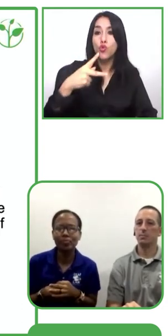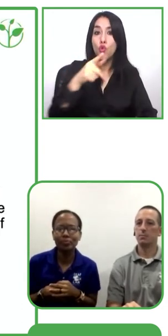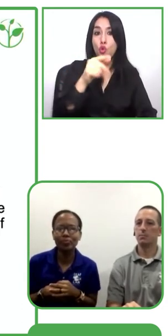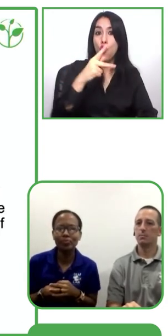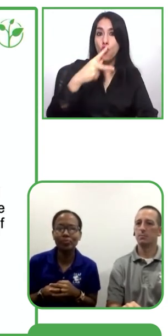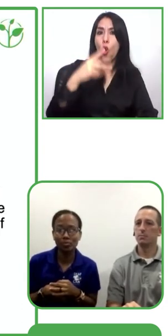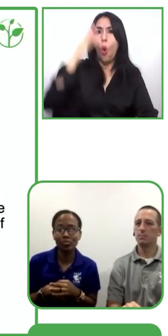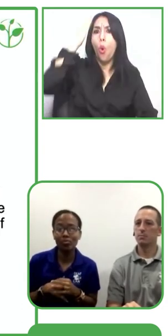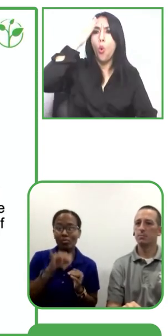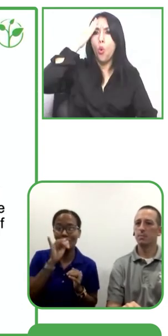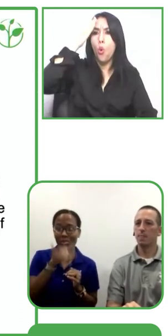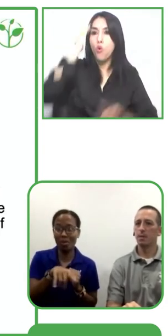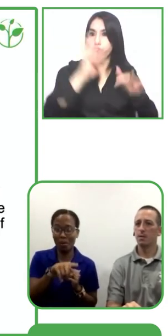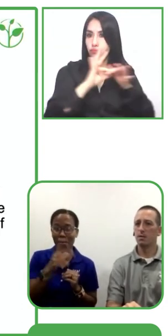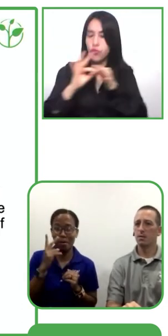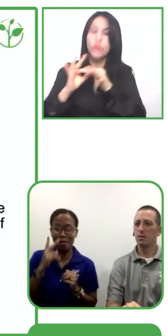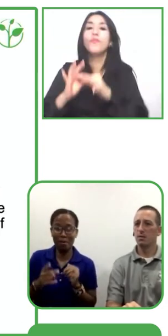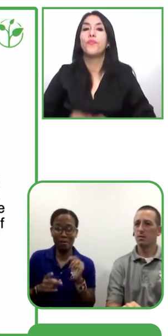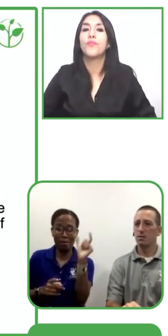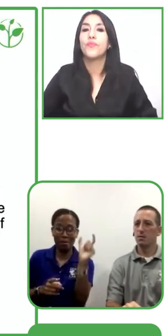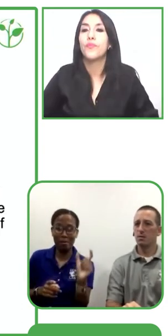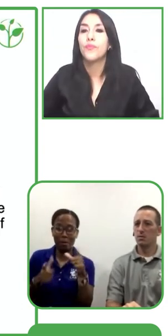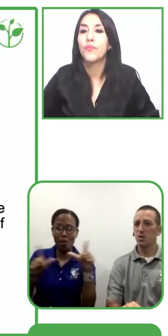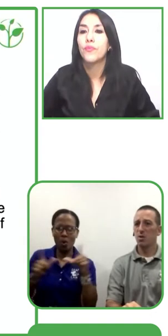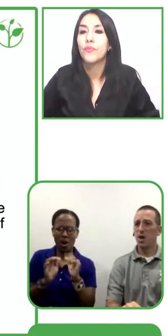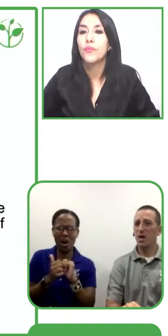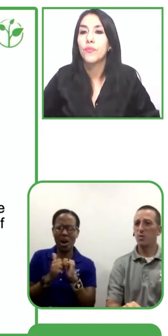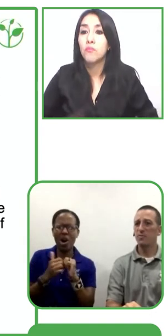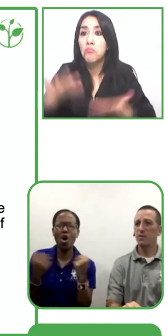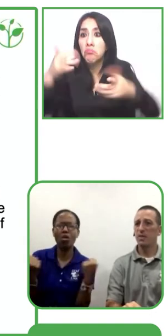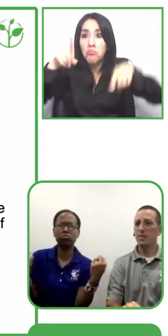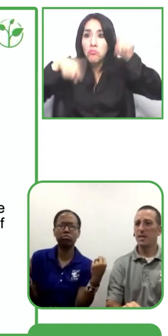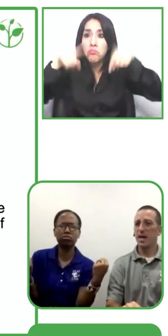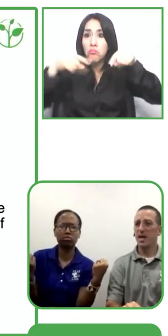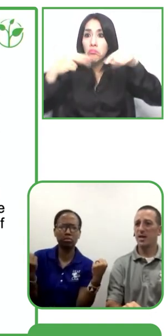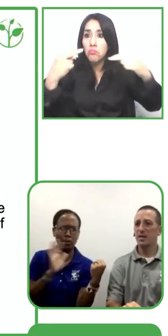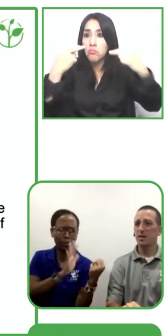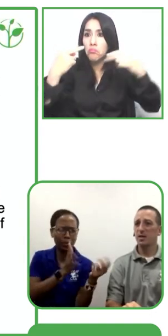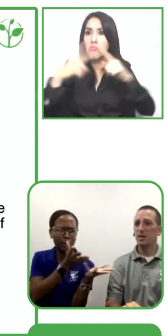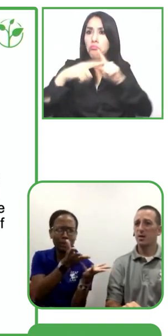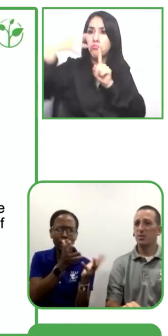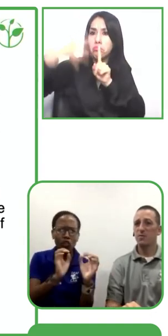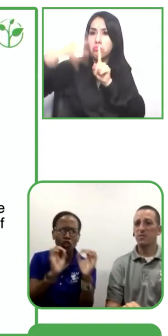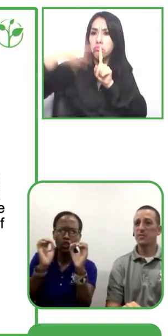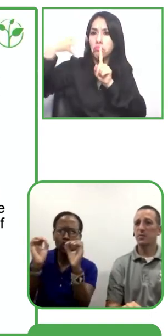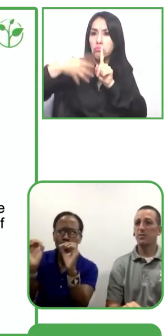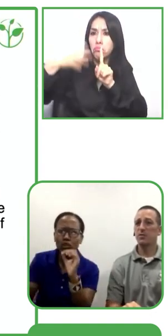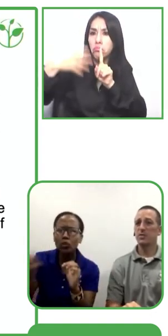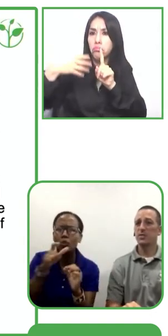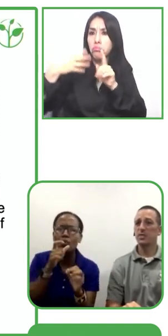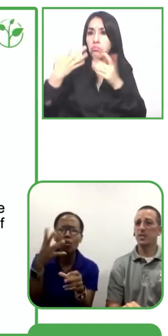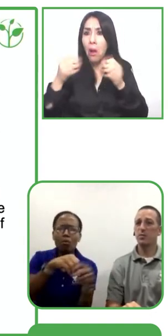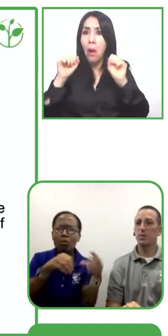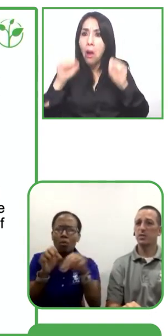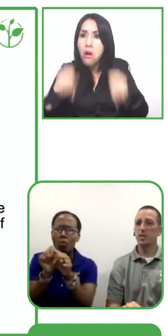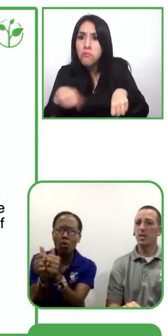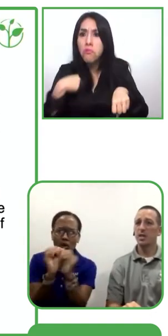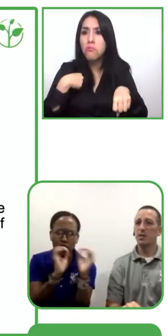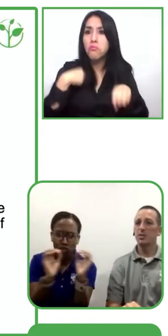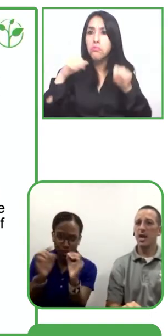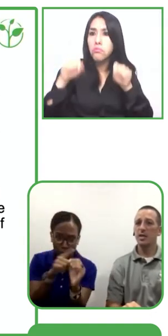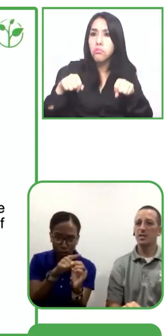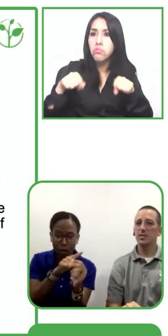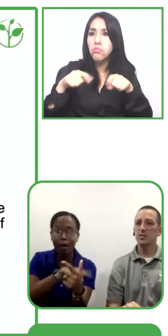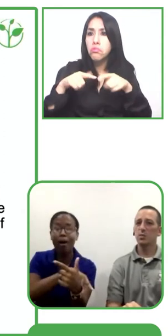So how do we fill up that lack? The first thing we have to do is teach language. Language access will allow a person in Jamaican Sign